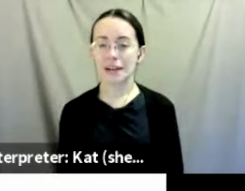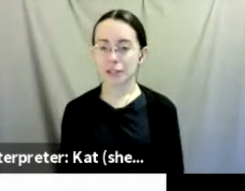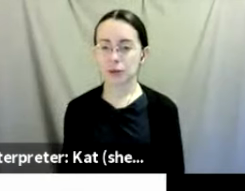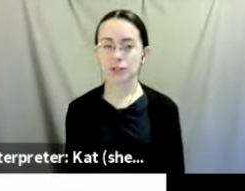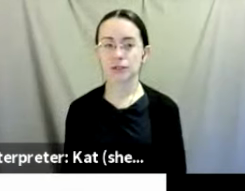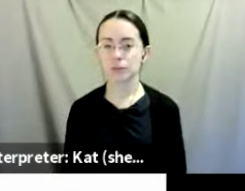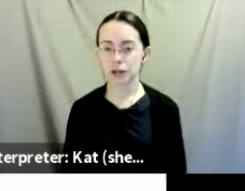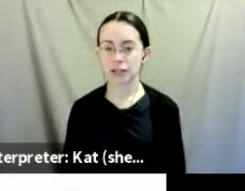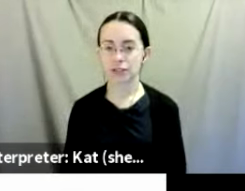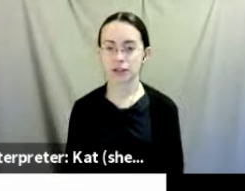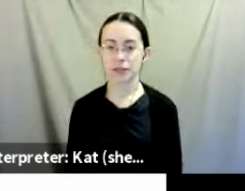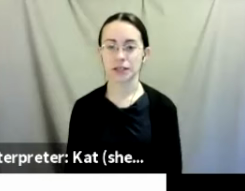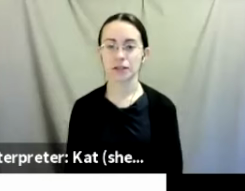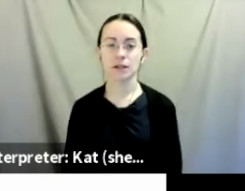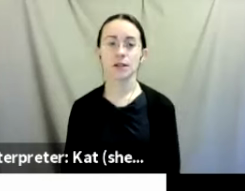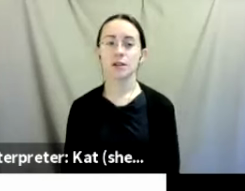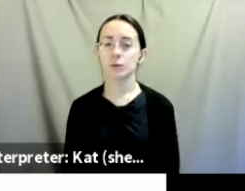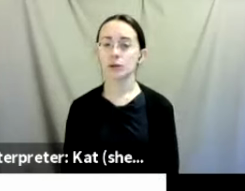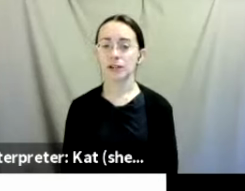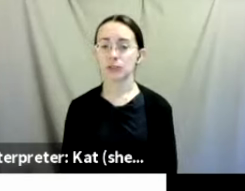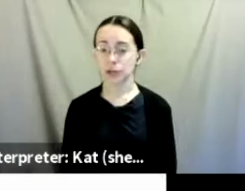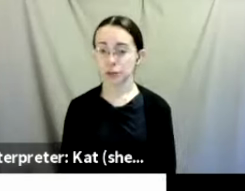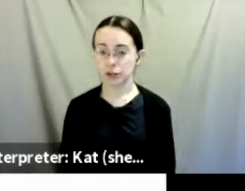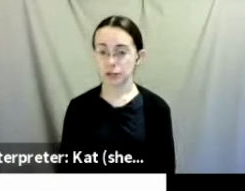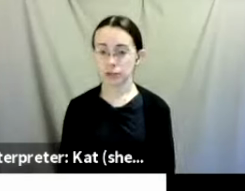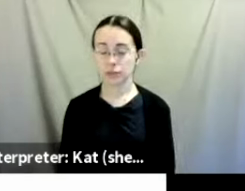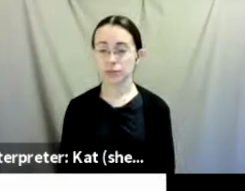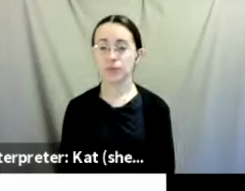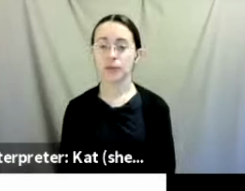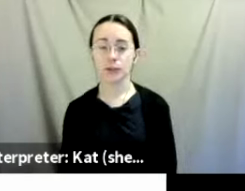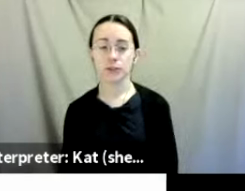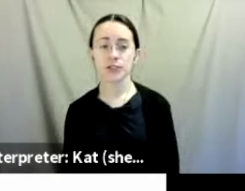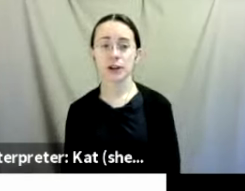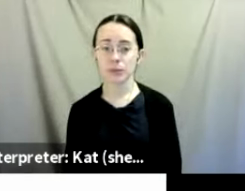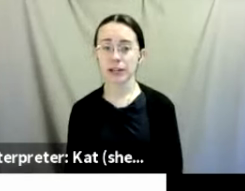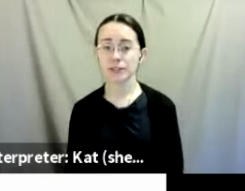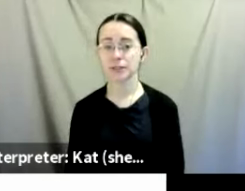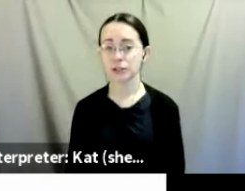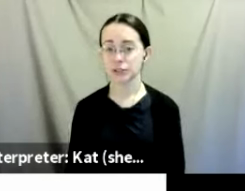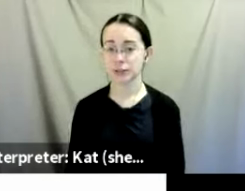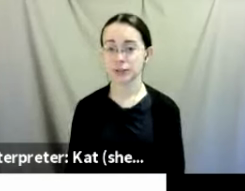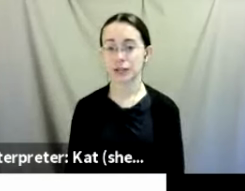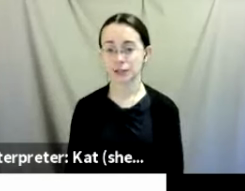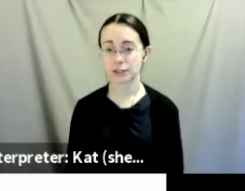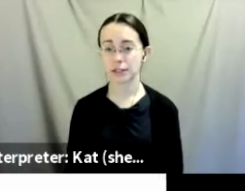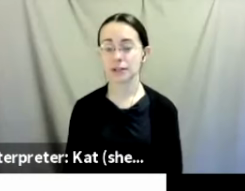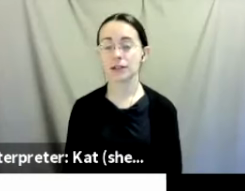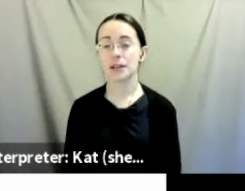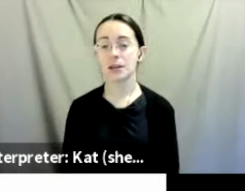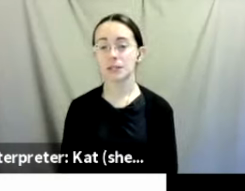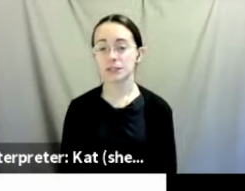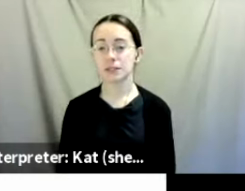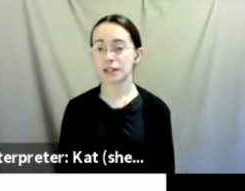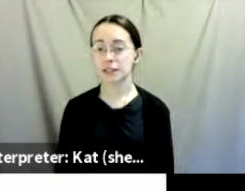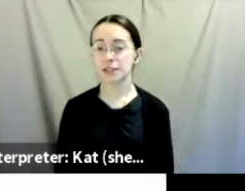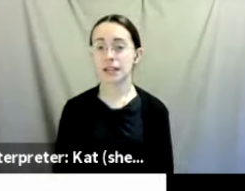So having personal bodily autonomy requires three parts. The first is comprehensive contraceptive counseling.